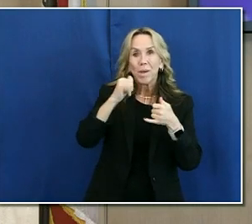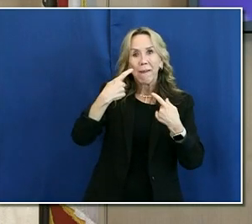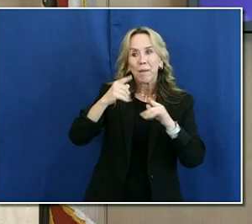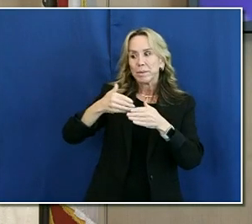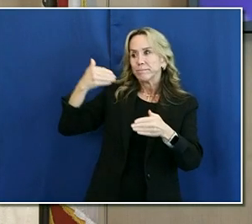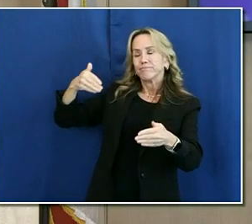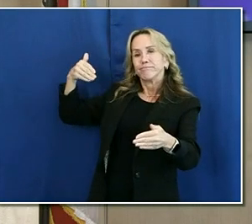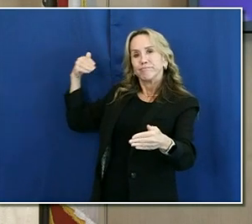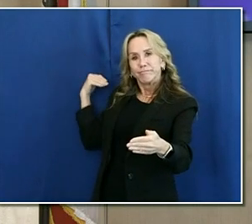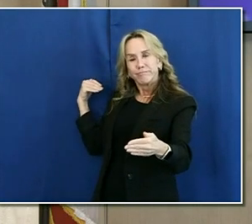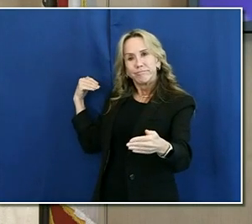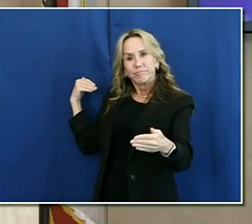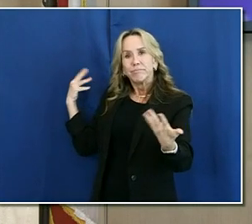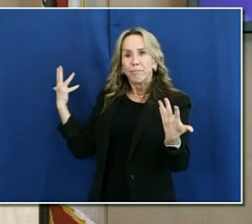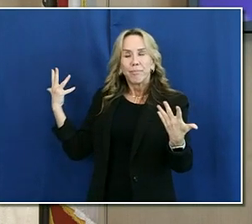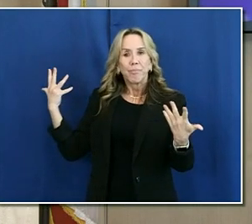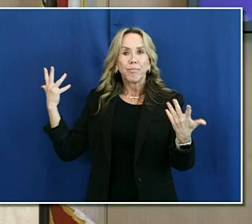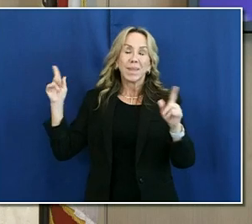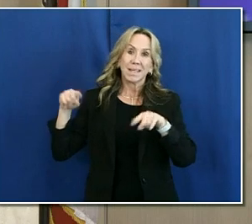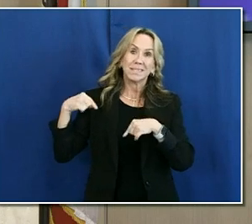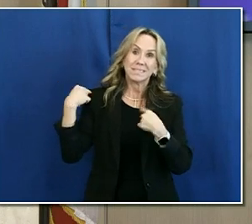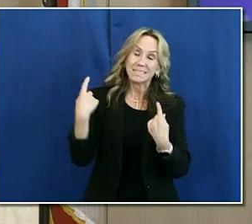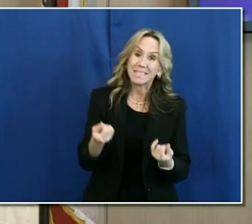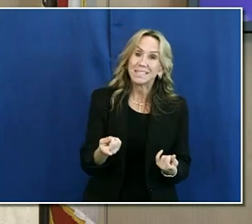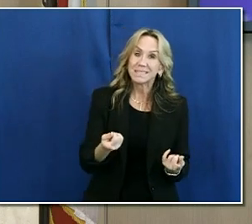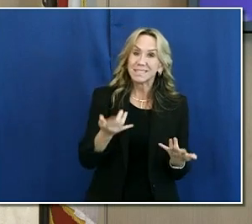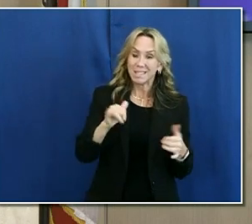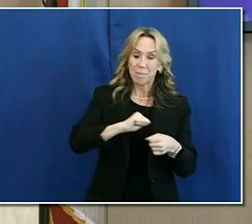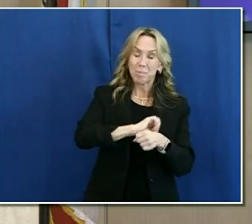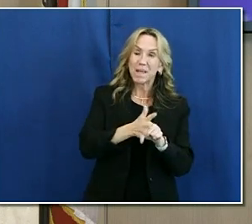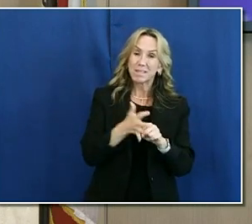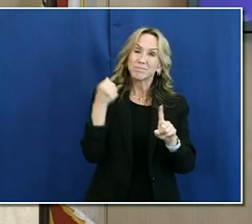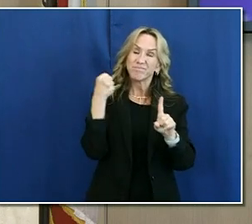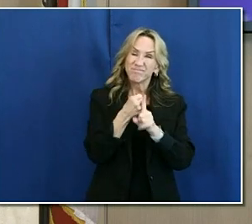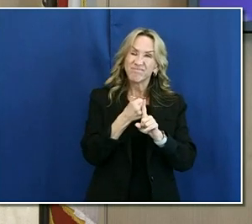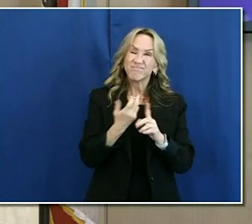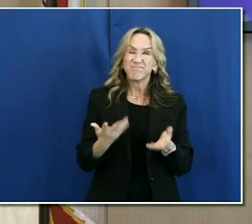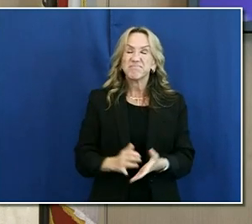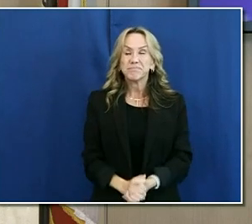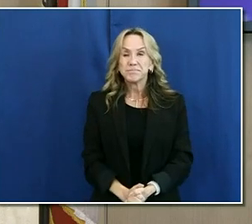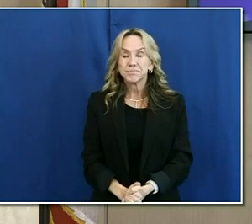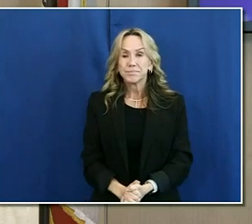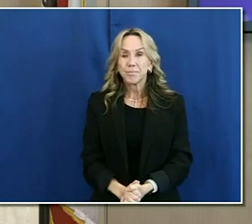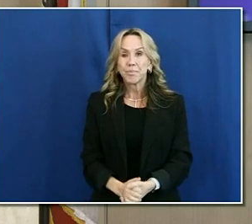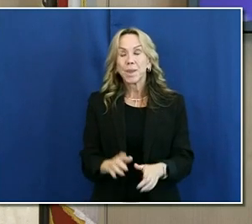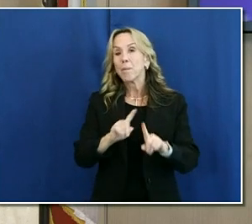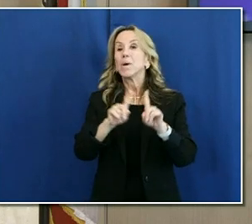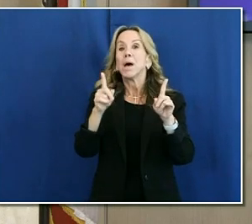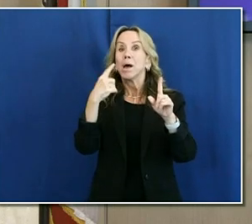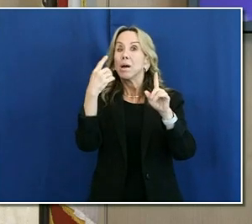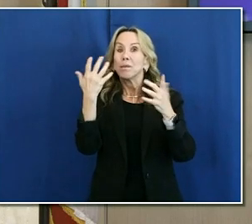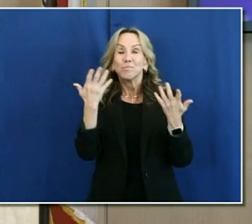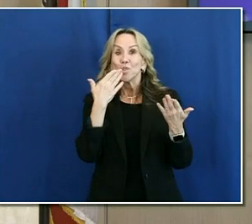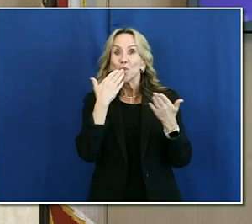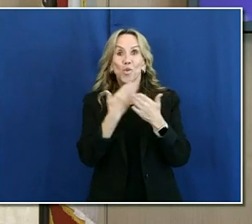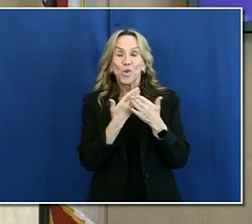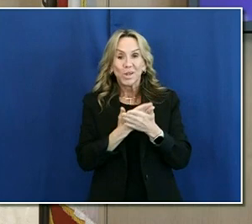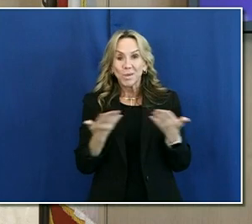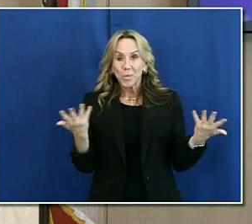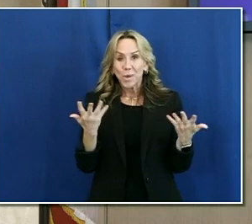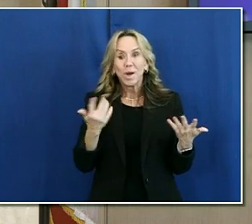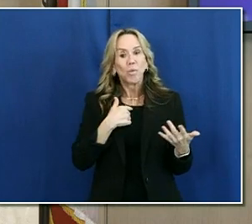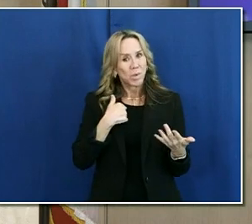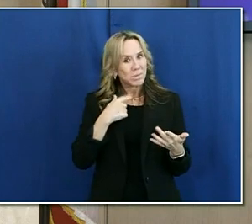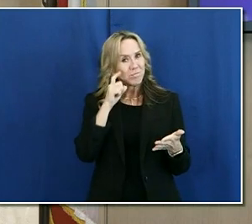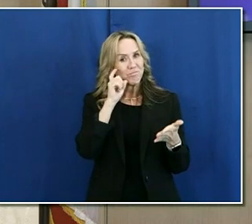scenes since our campaign began when the pandemic began. What is promising is that we are seeing students